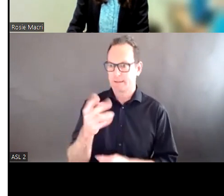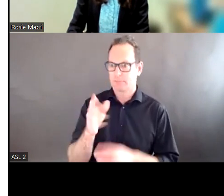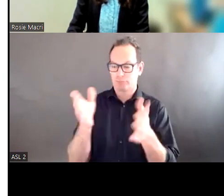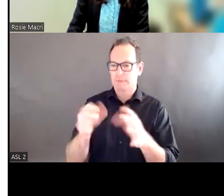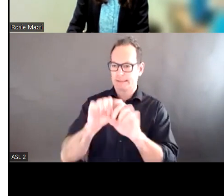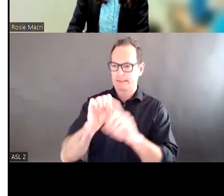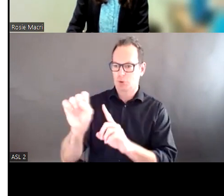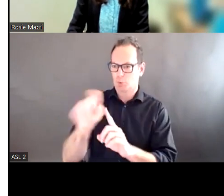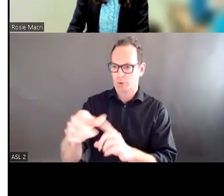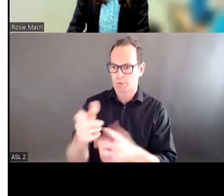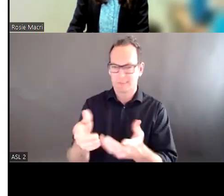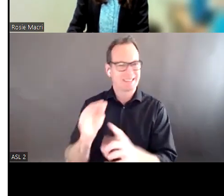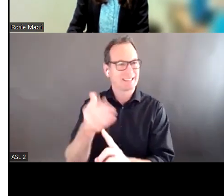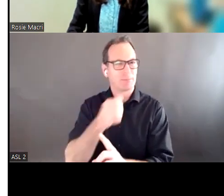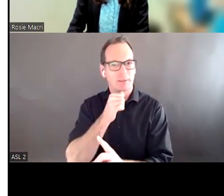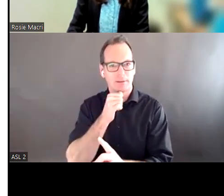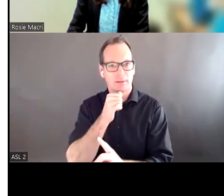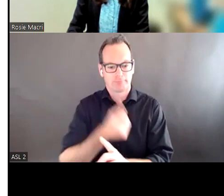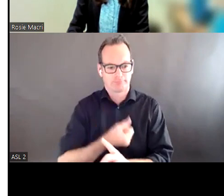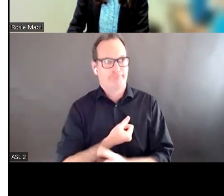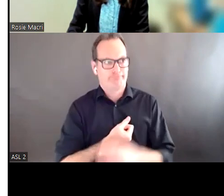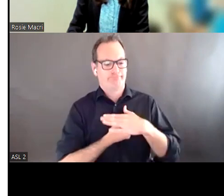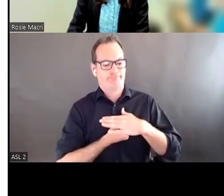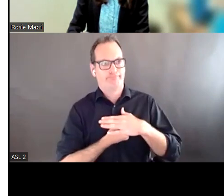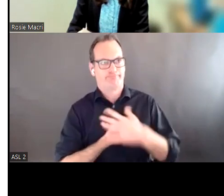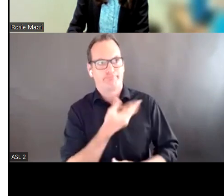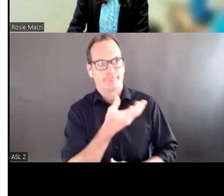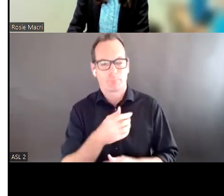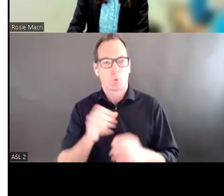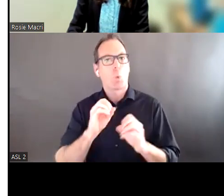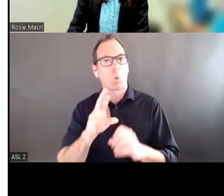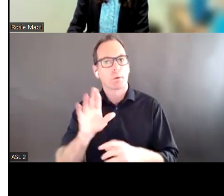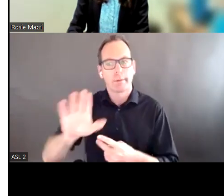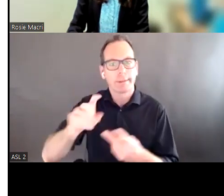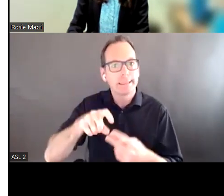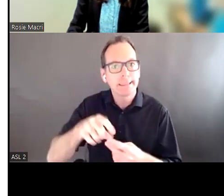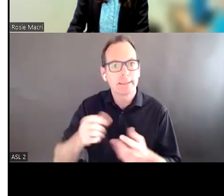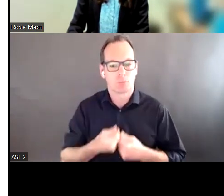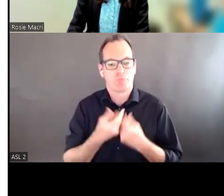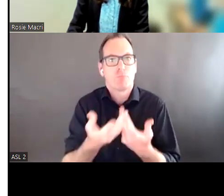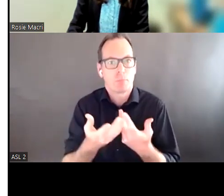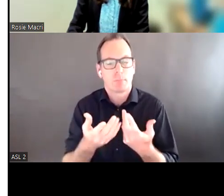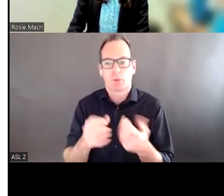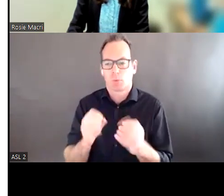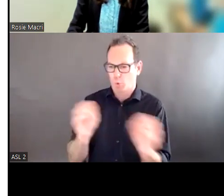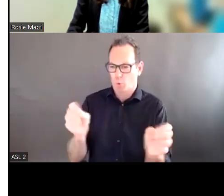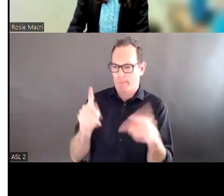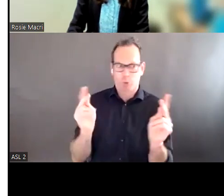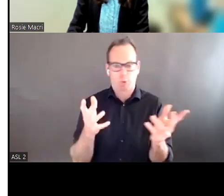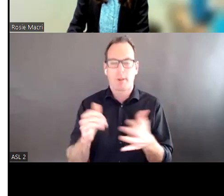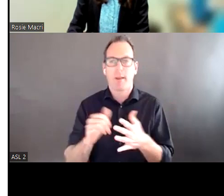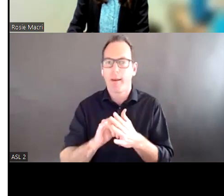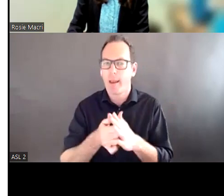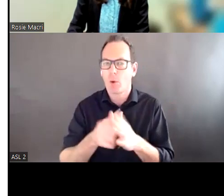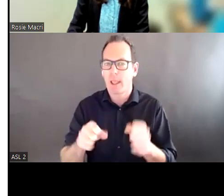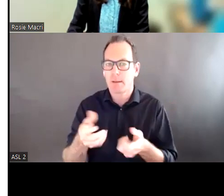not being met, and how we may be able to negotiate those situations and challenging